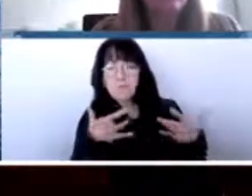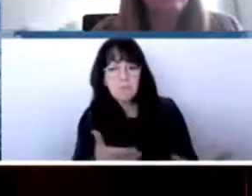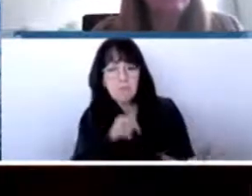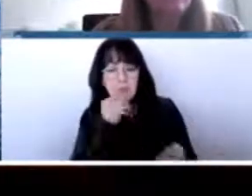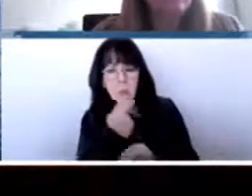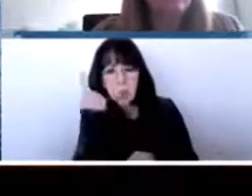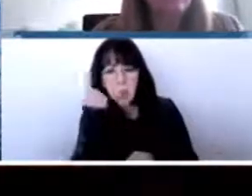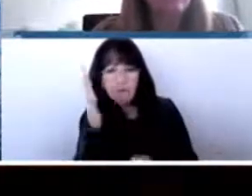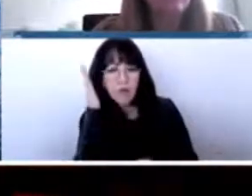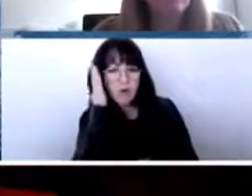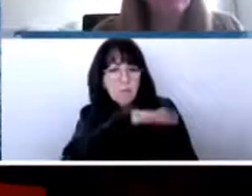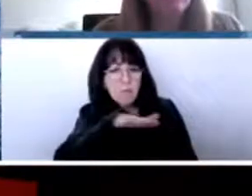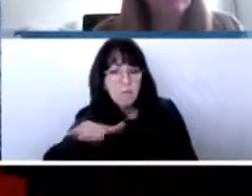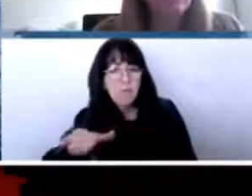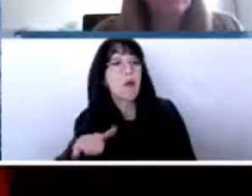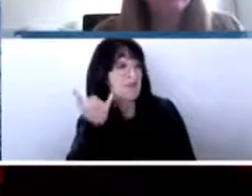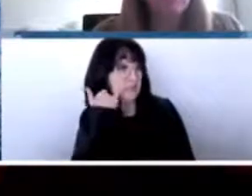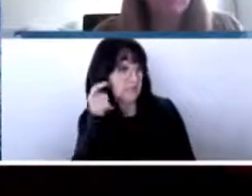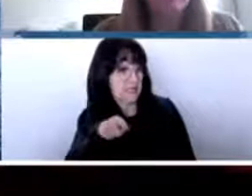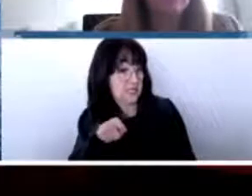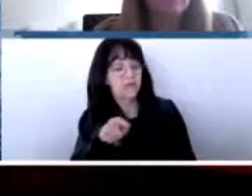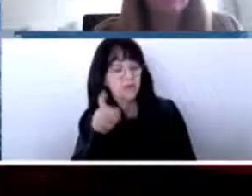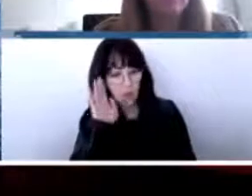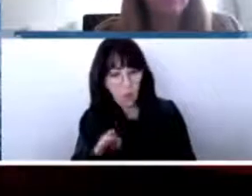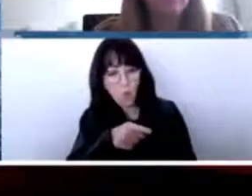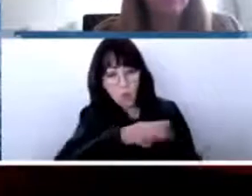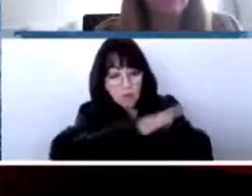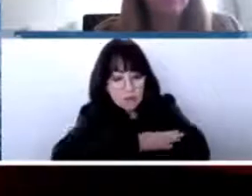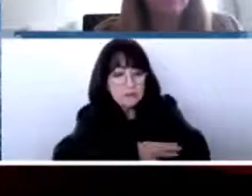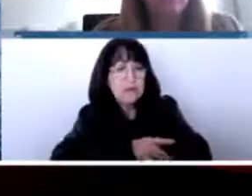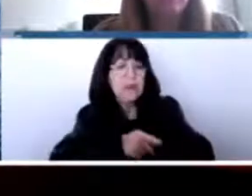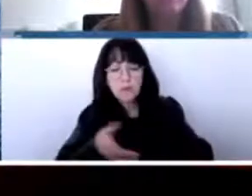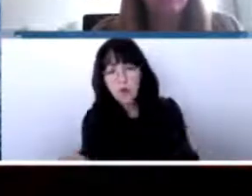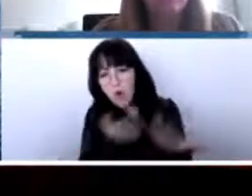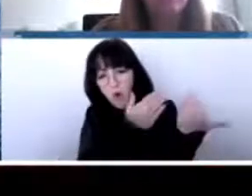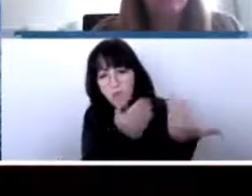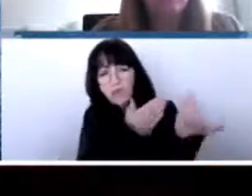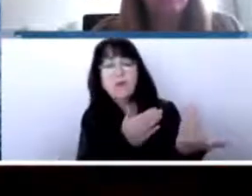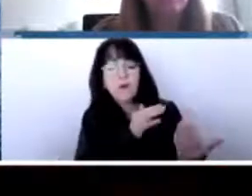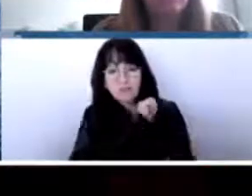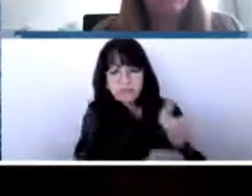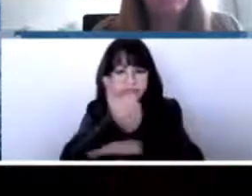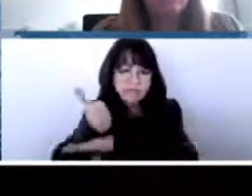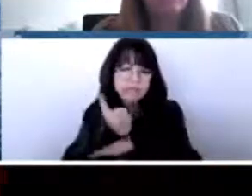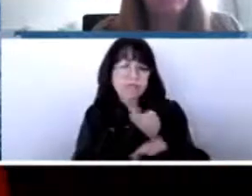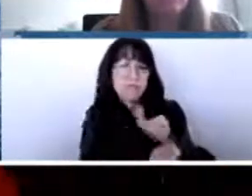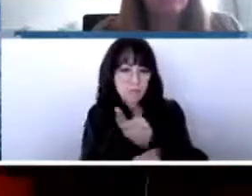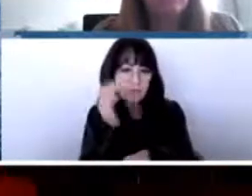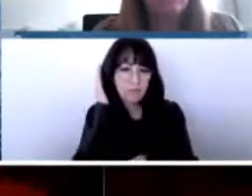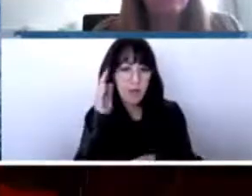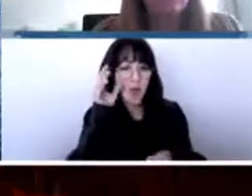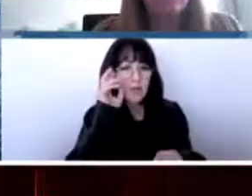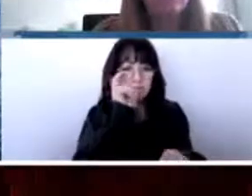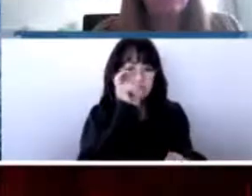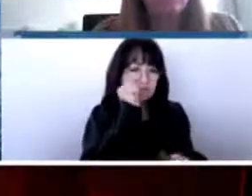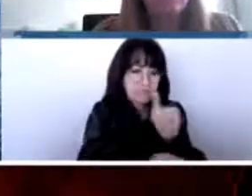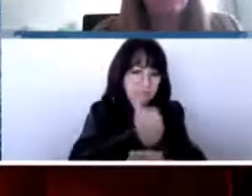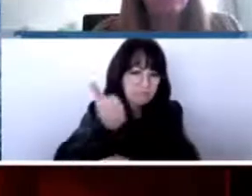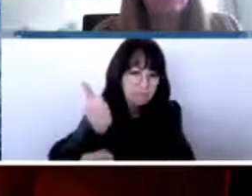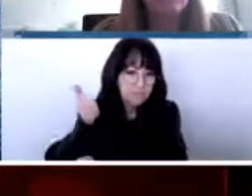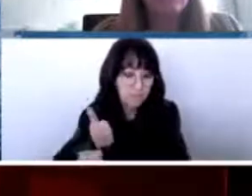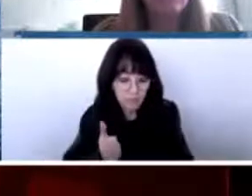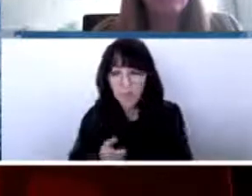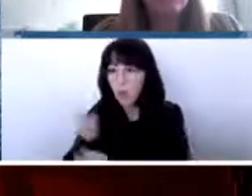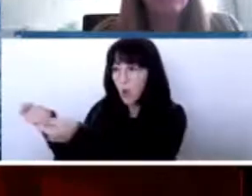the common denominator that they need staffing? The thought is if there's a catastrophic incident, you're able to go outside the area, pull in those resources